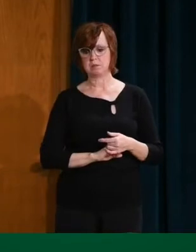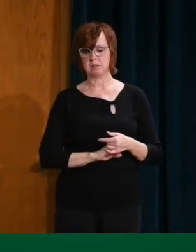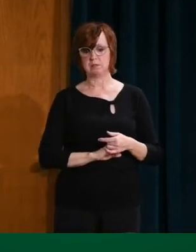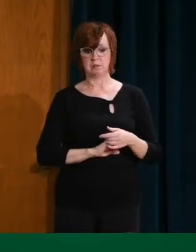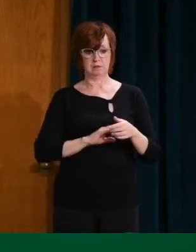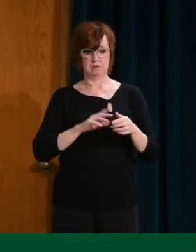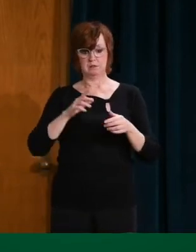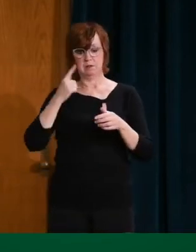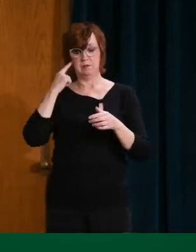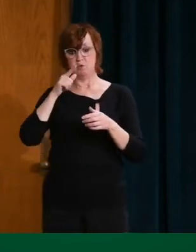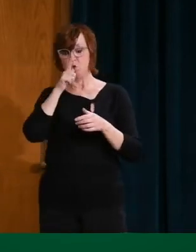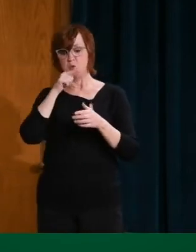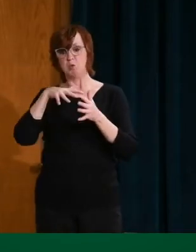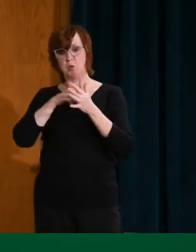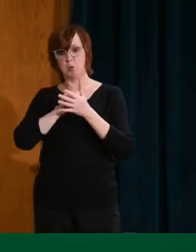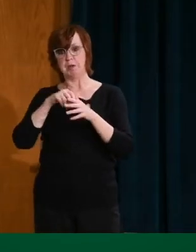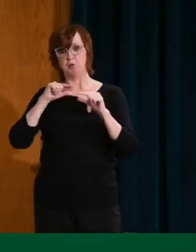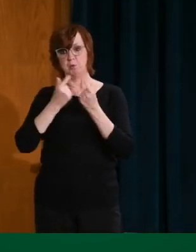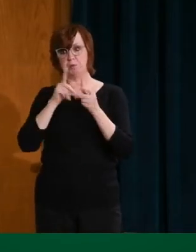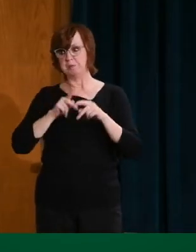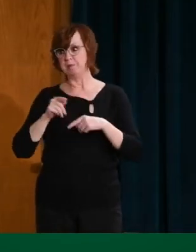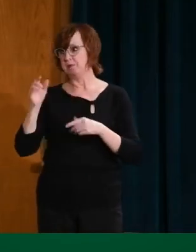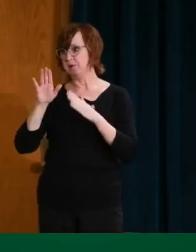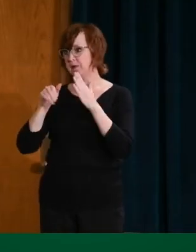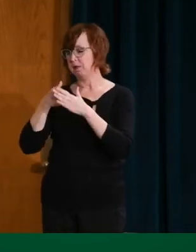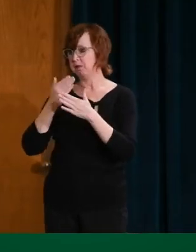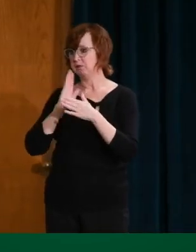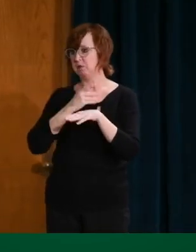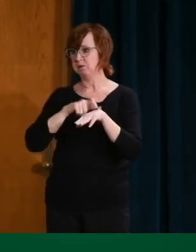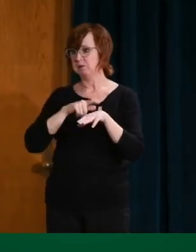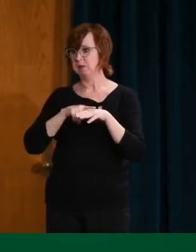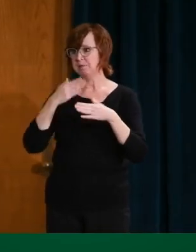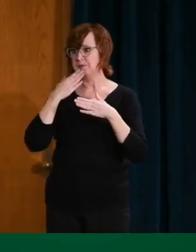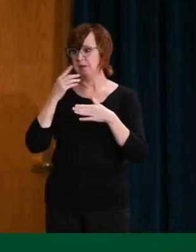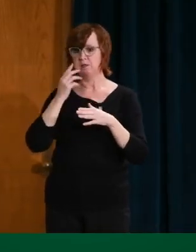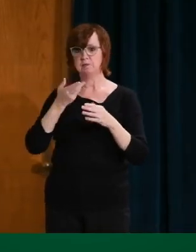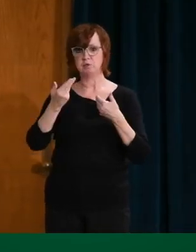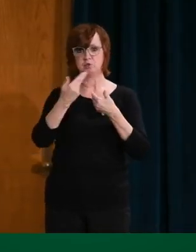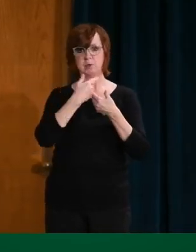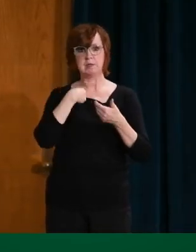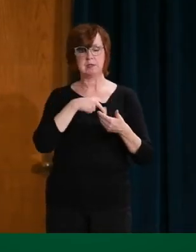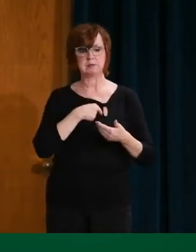COVID-19. And that's all the time we have for today. Thanks very much for joining us, everyone.